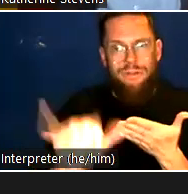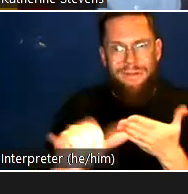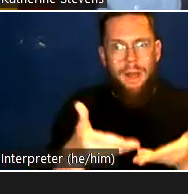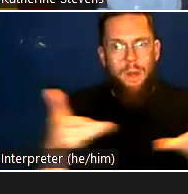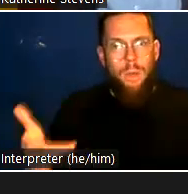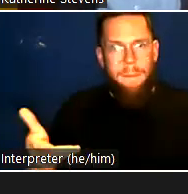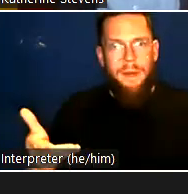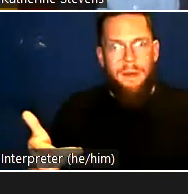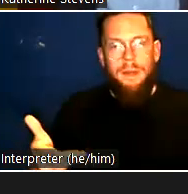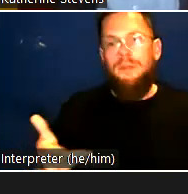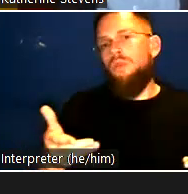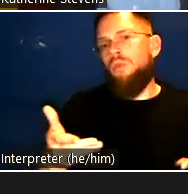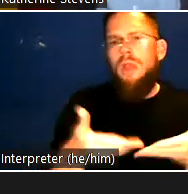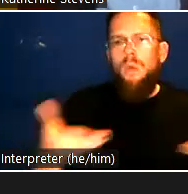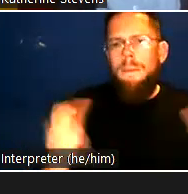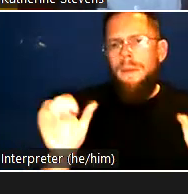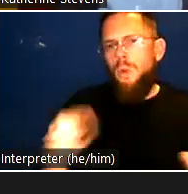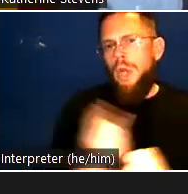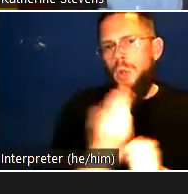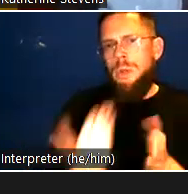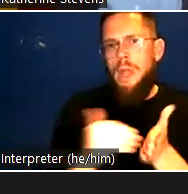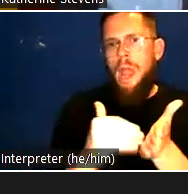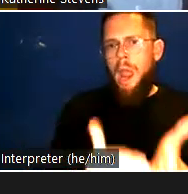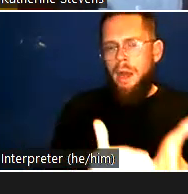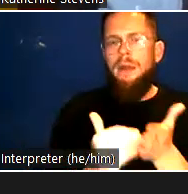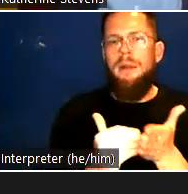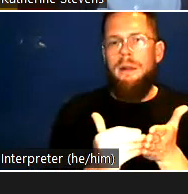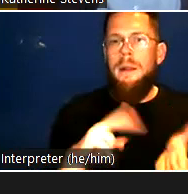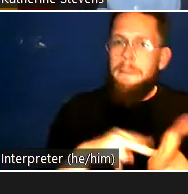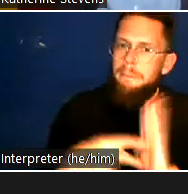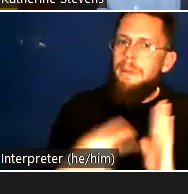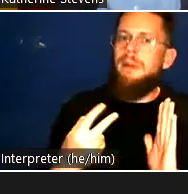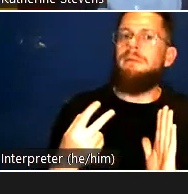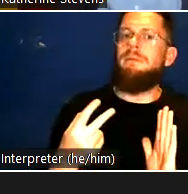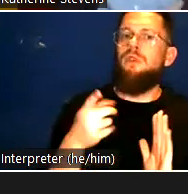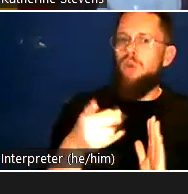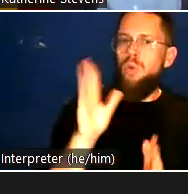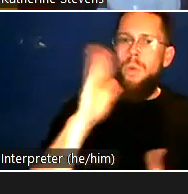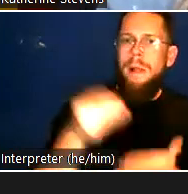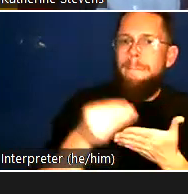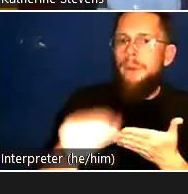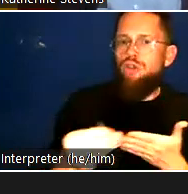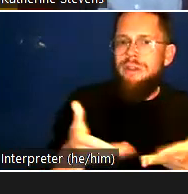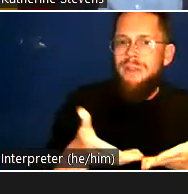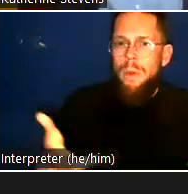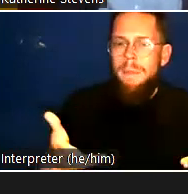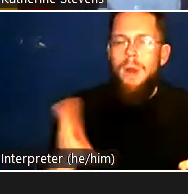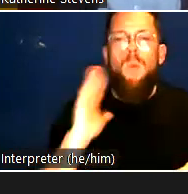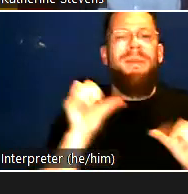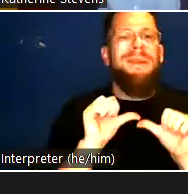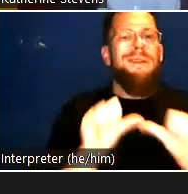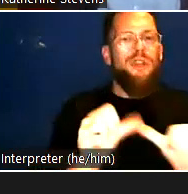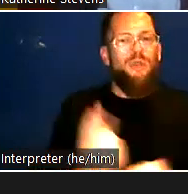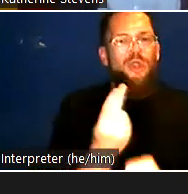phrase reusable equipment because that, that designates that you are purchasing something that you will continue to use even after